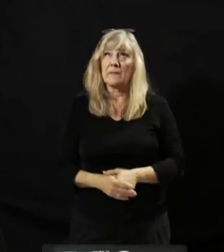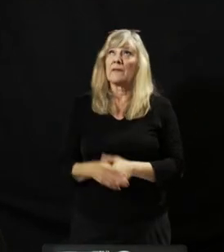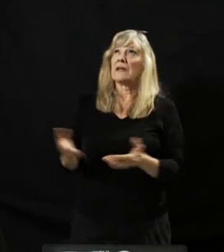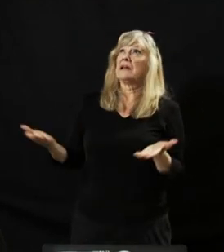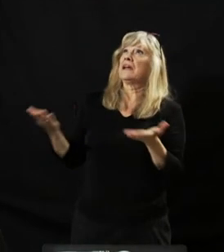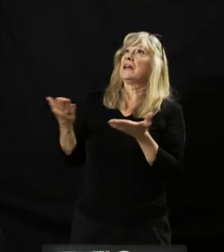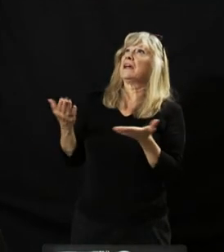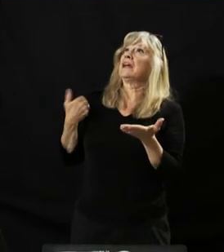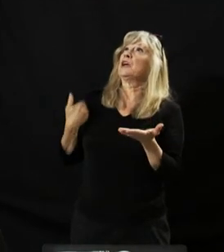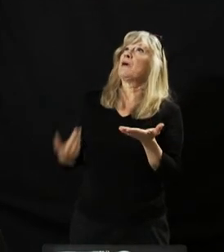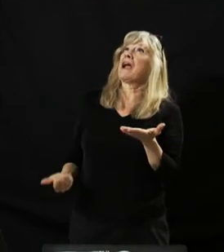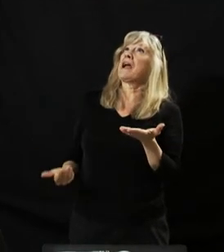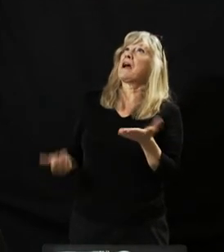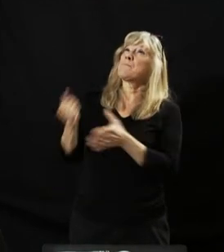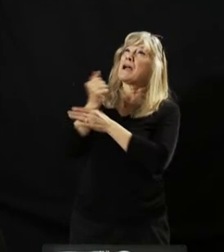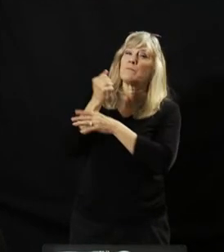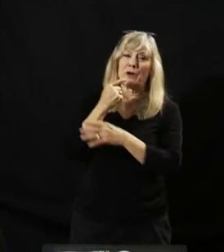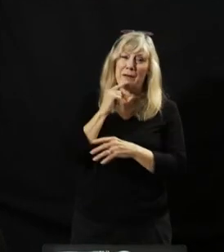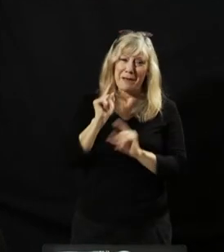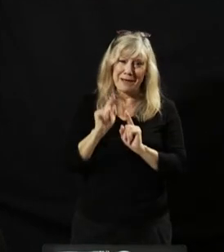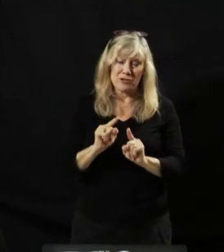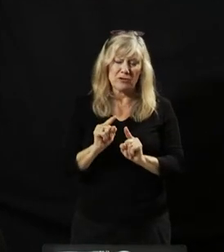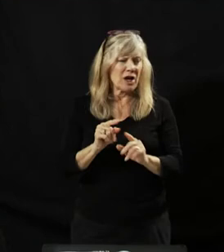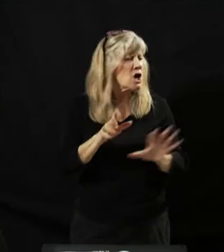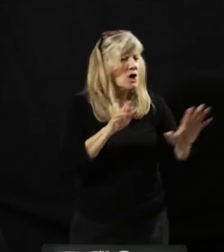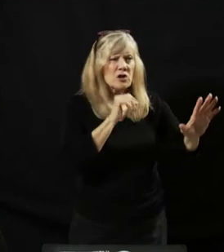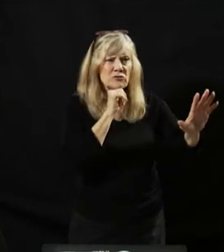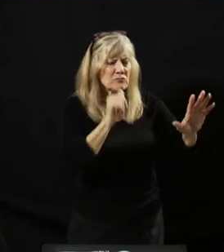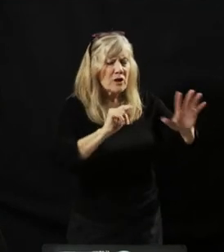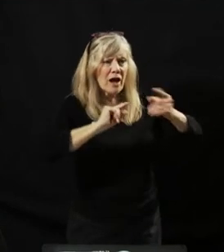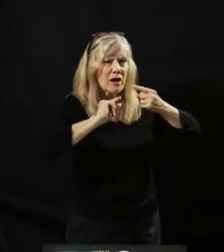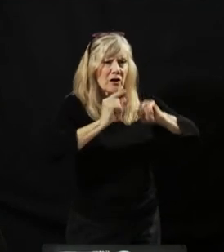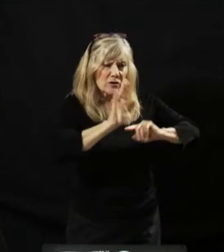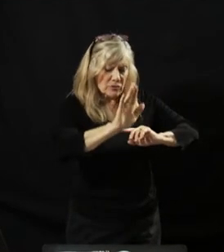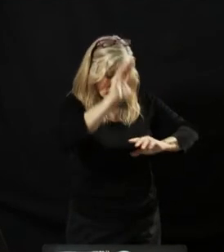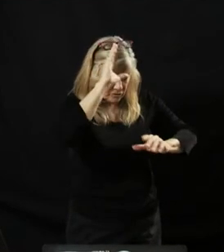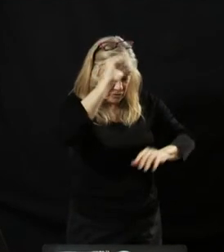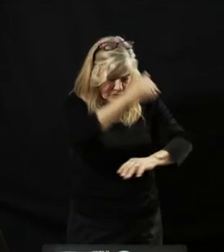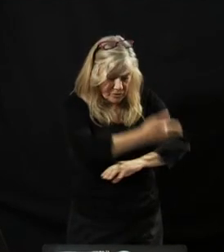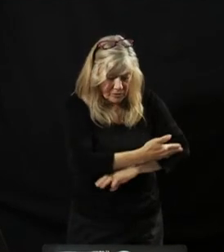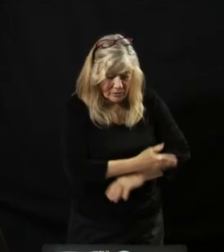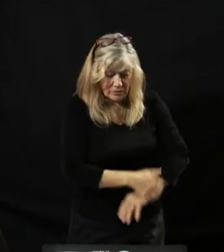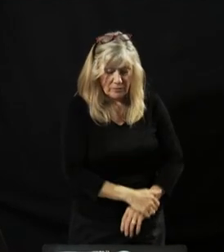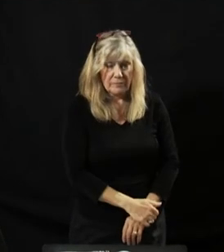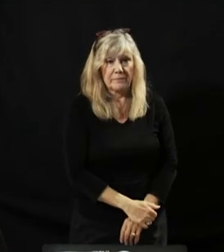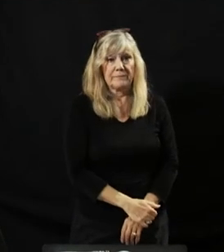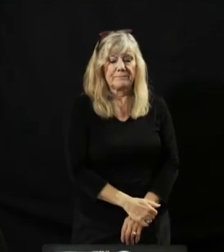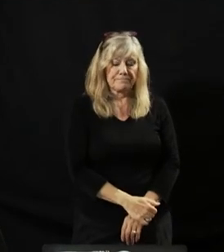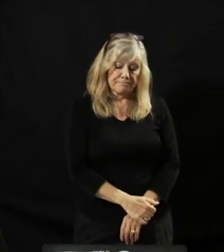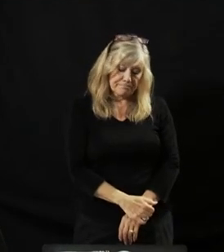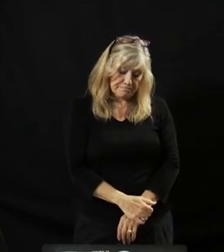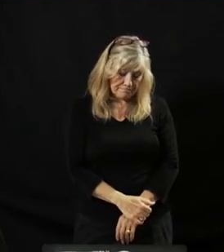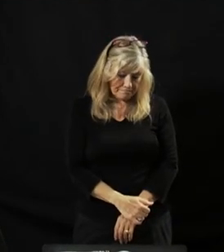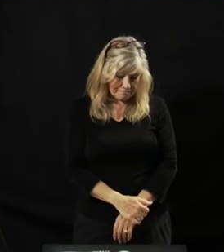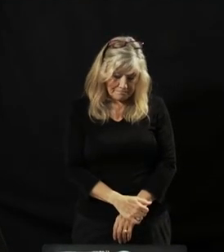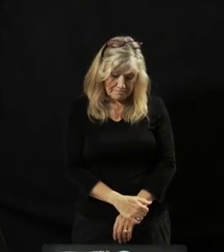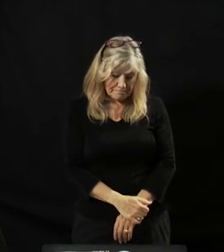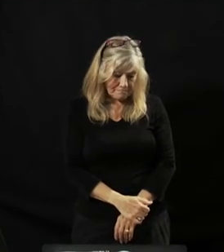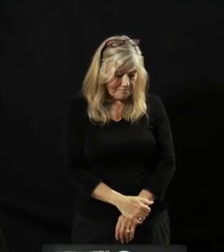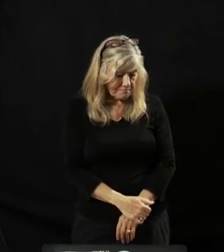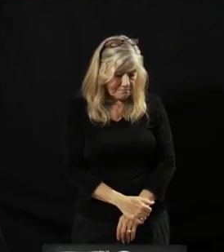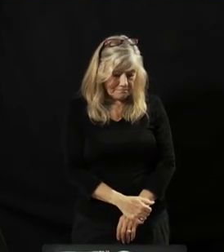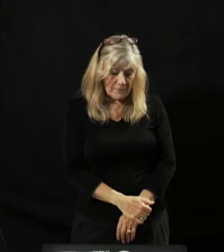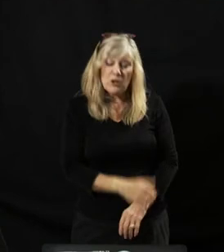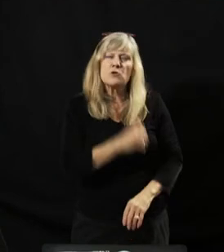am," he answered. "Do not lay your hand on the boy," said the messenger. "Do not do